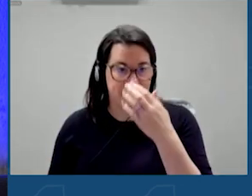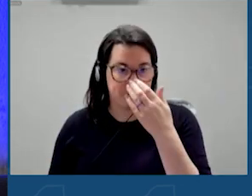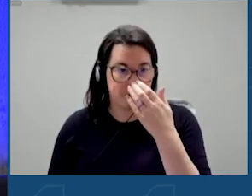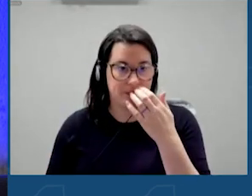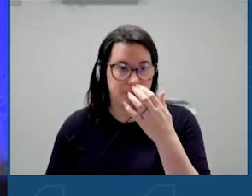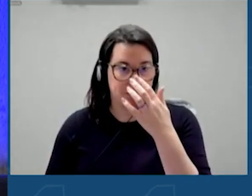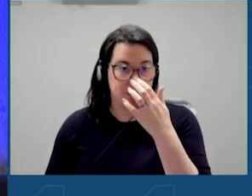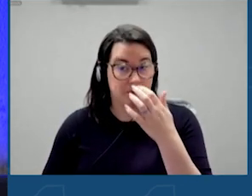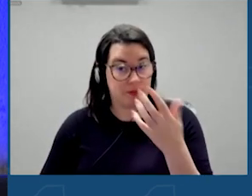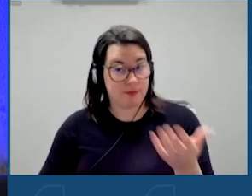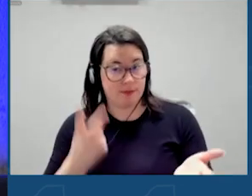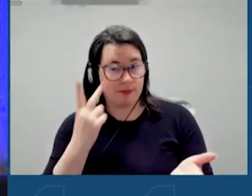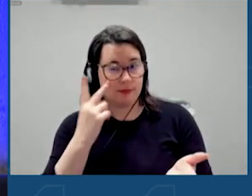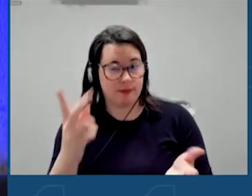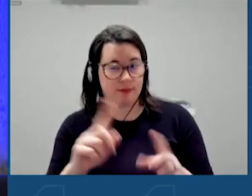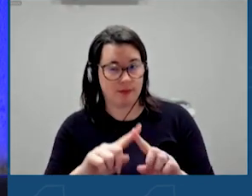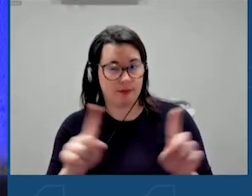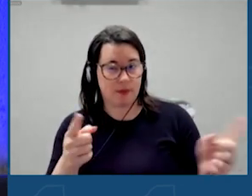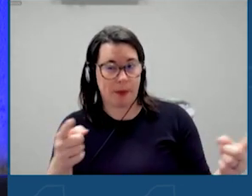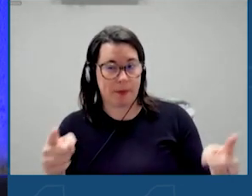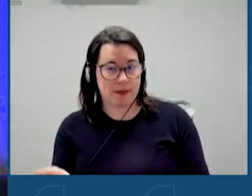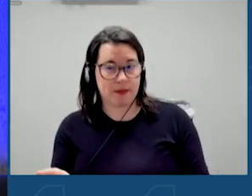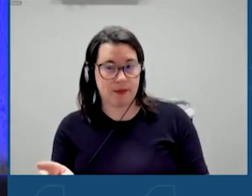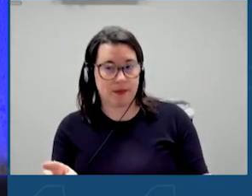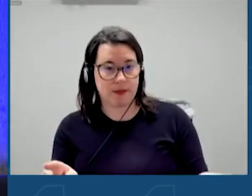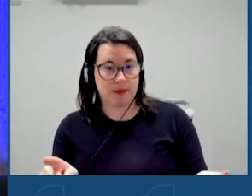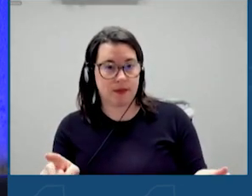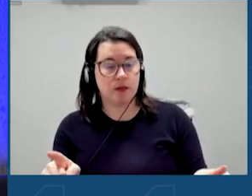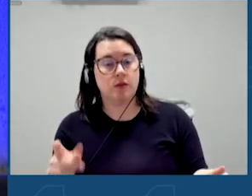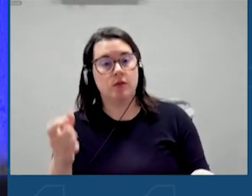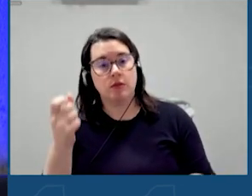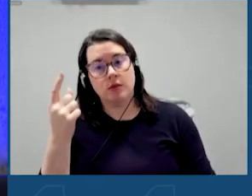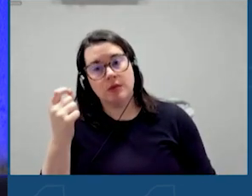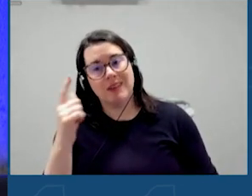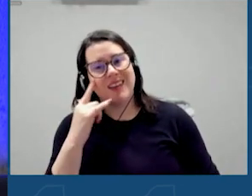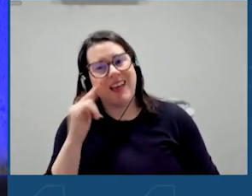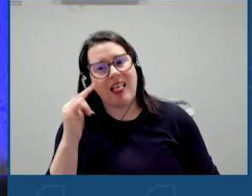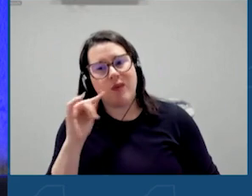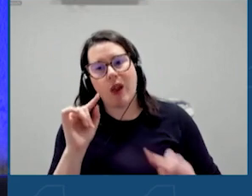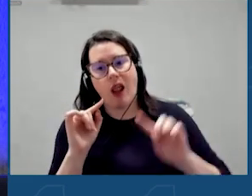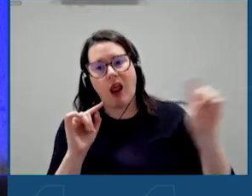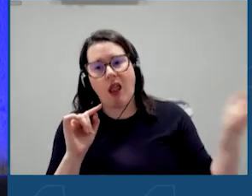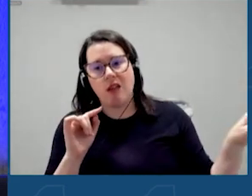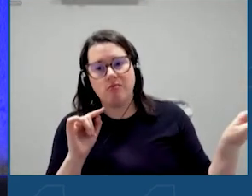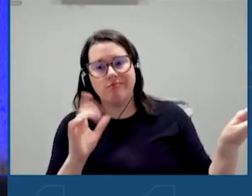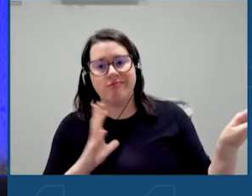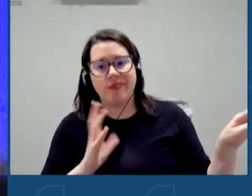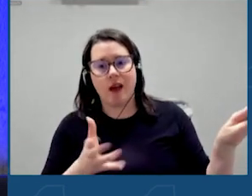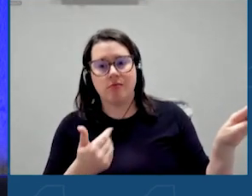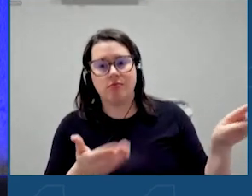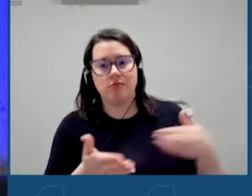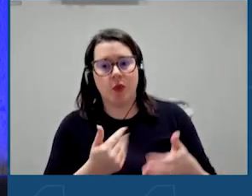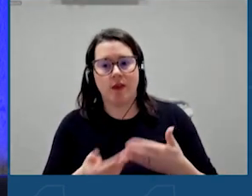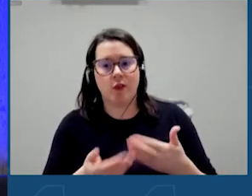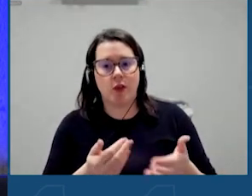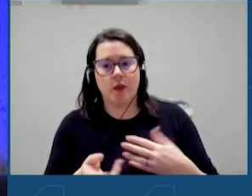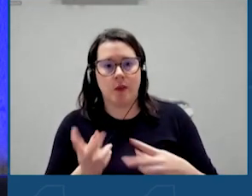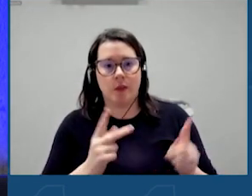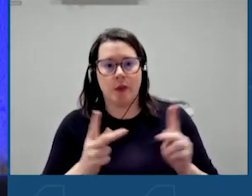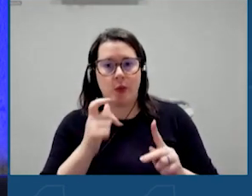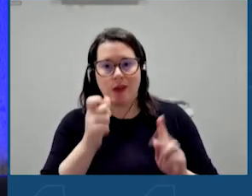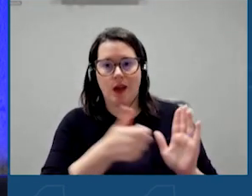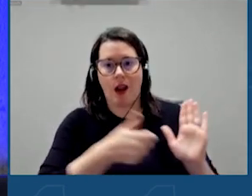See what this does? Now, it's one thing if California's building a lot of housing. I don't think anybody's going to commute